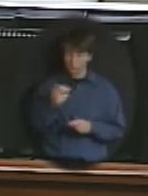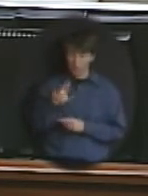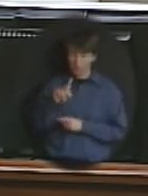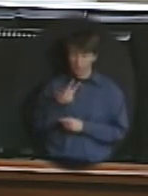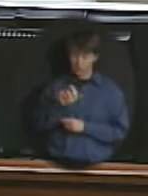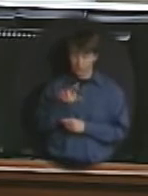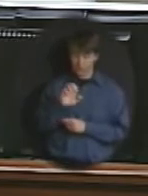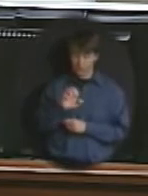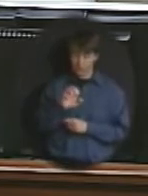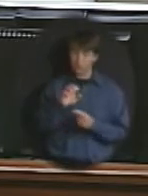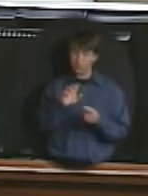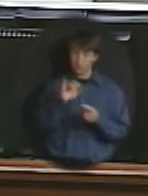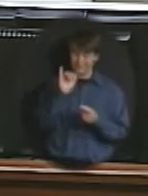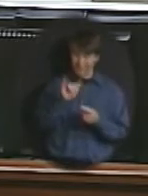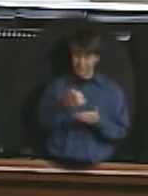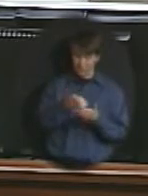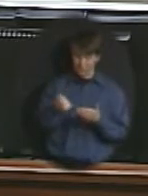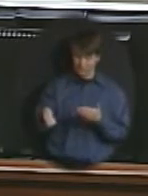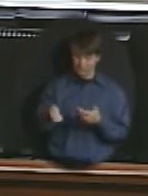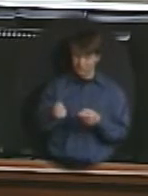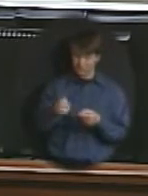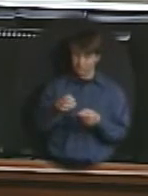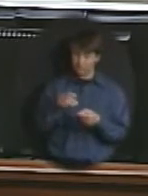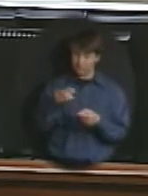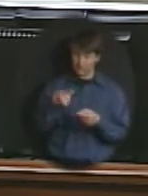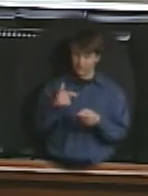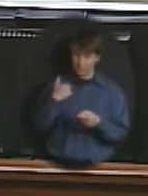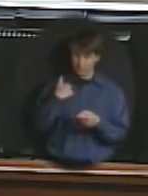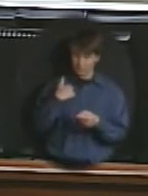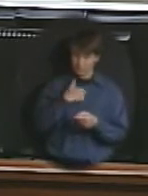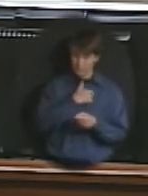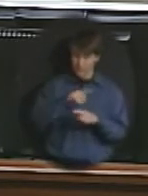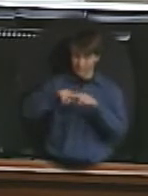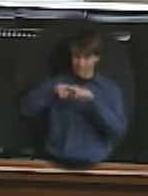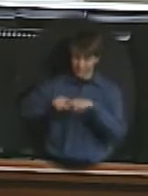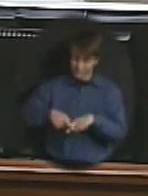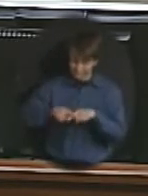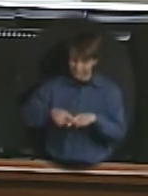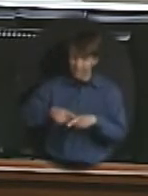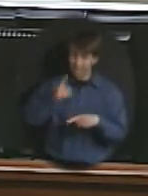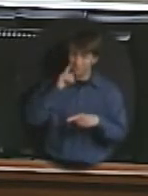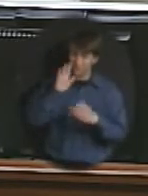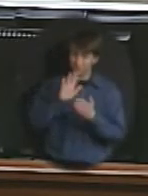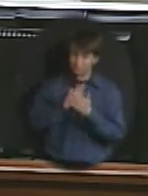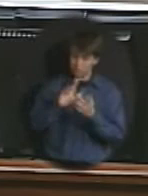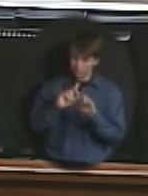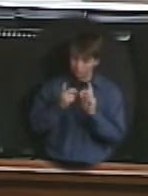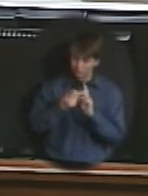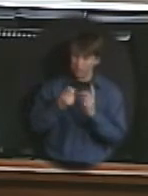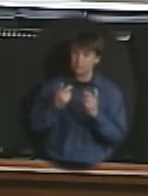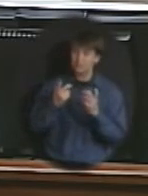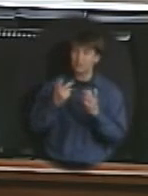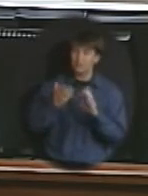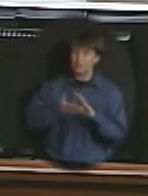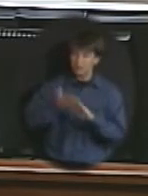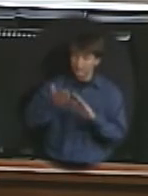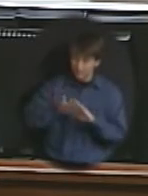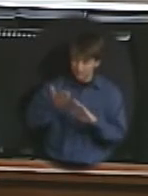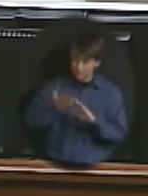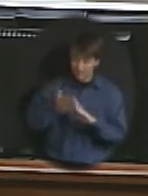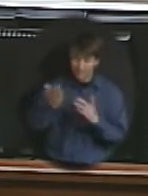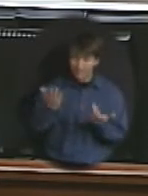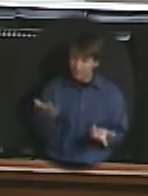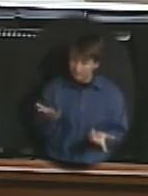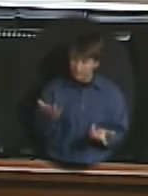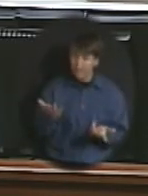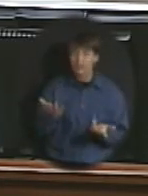piece of equipment is a piece of equipment that we are relying on to keep the district up and running all the time. Like I said,